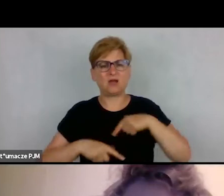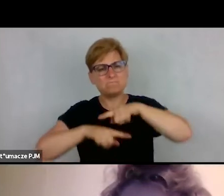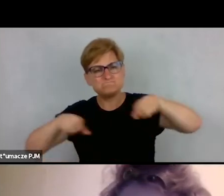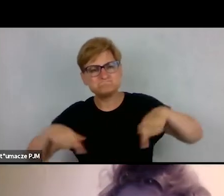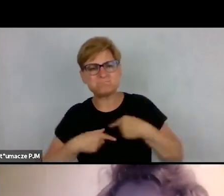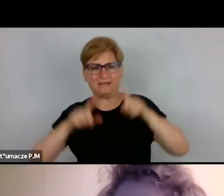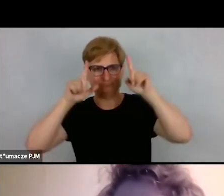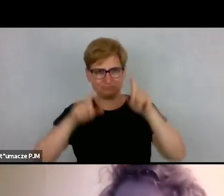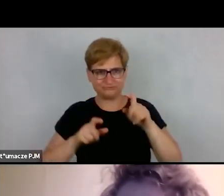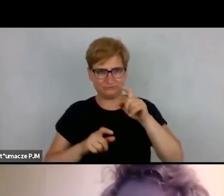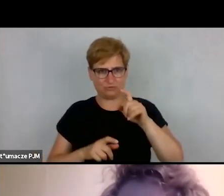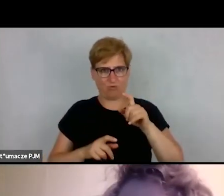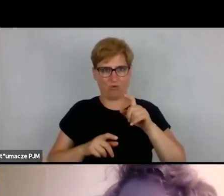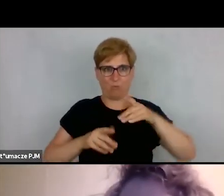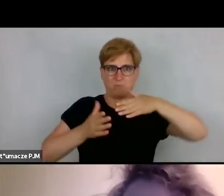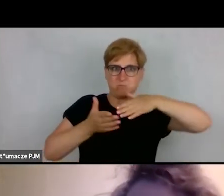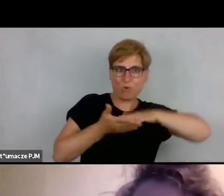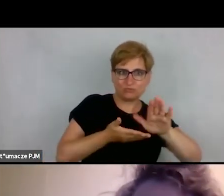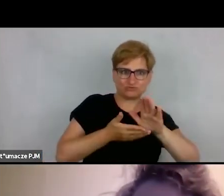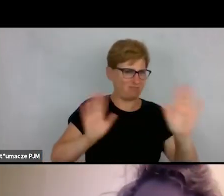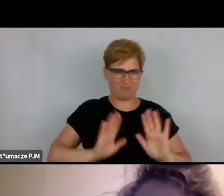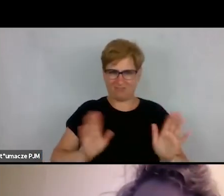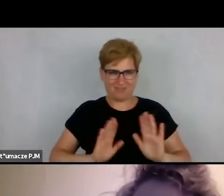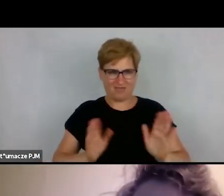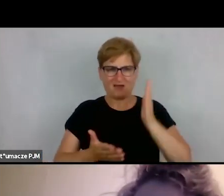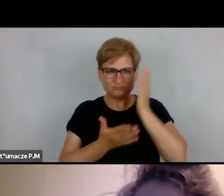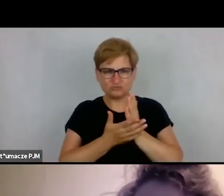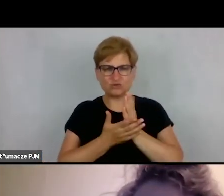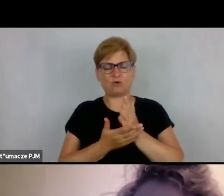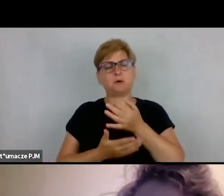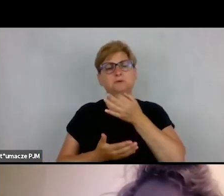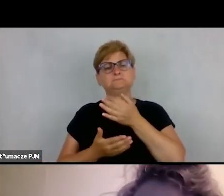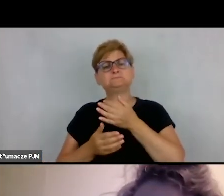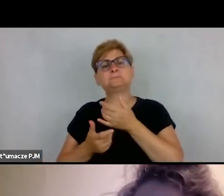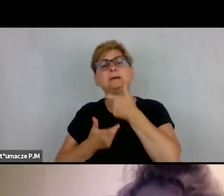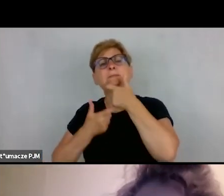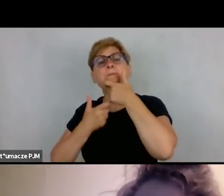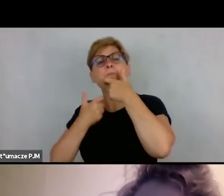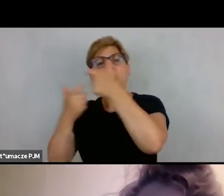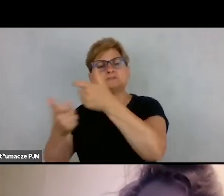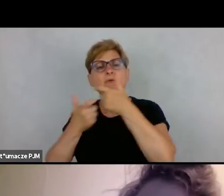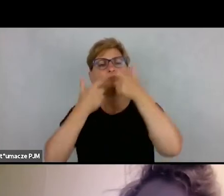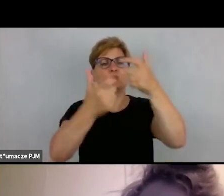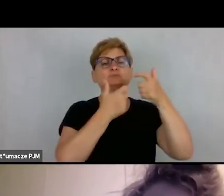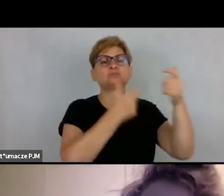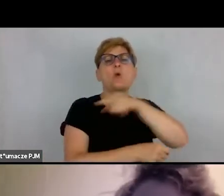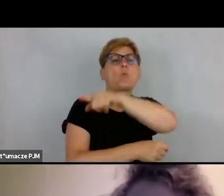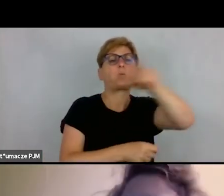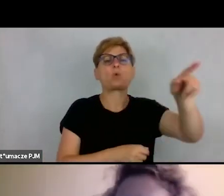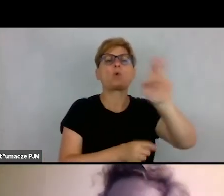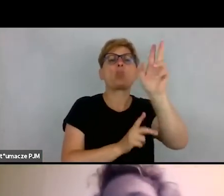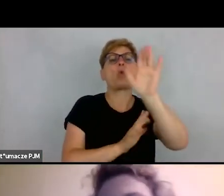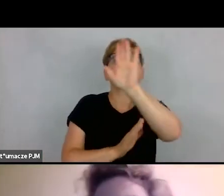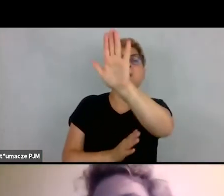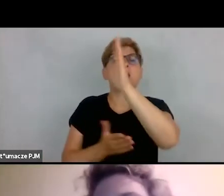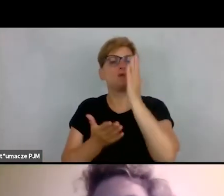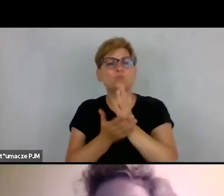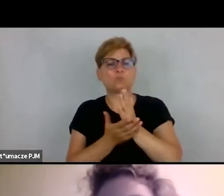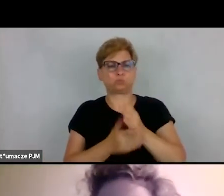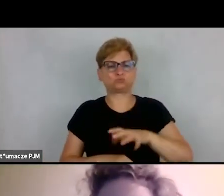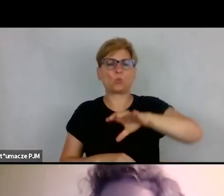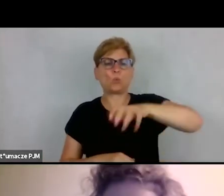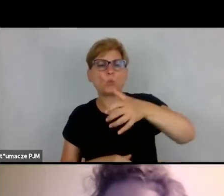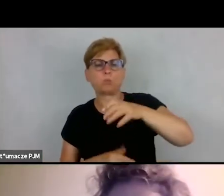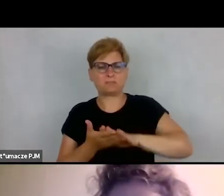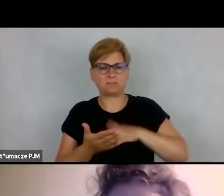their family life? And we worked with groups that were doing work on family issues in local